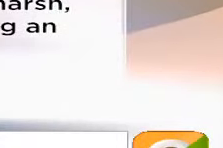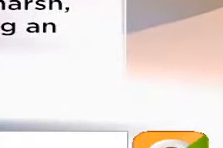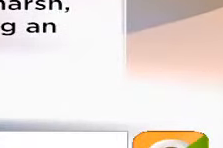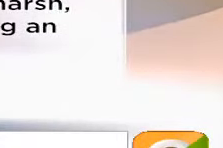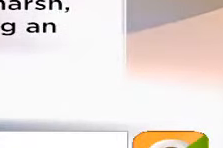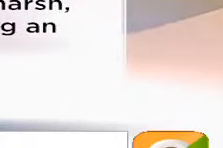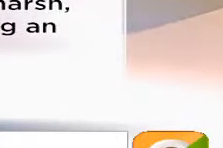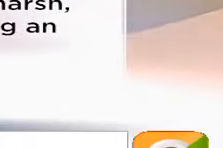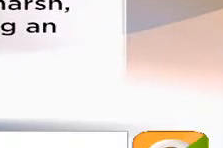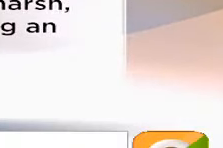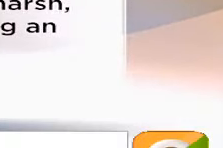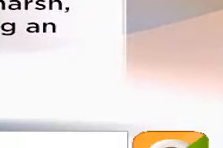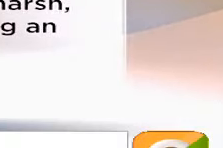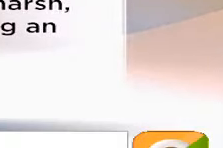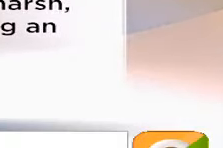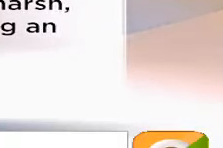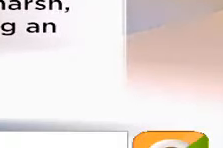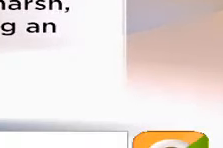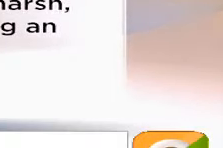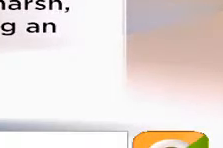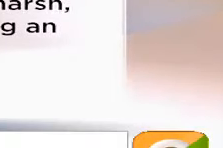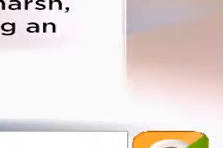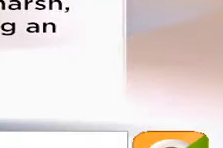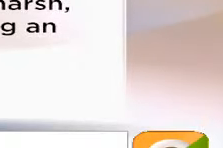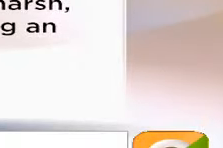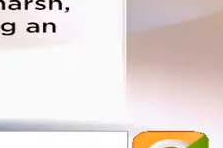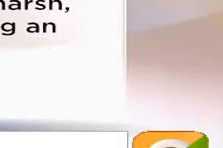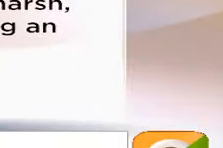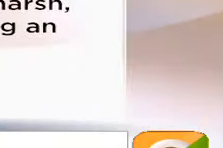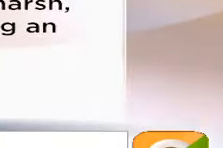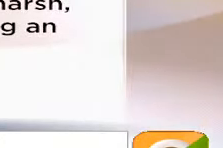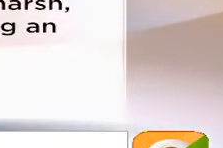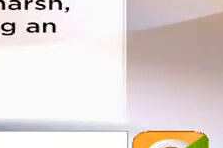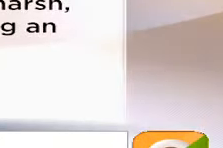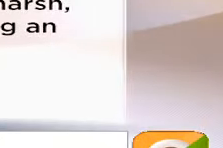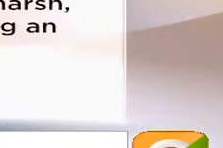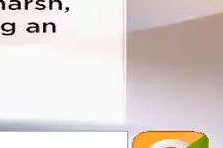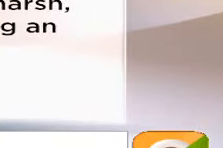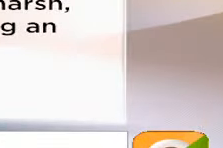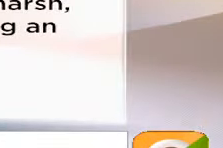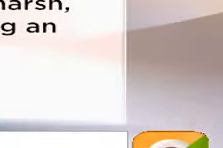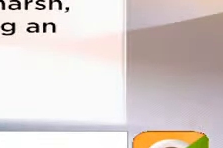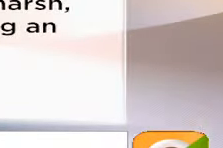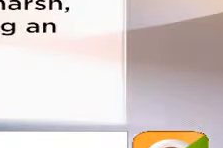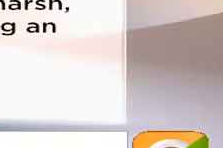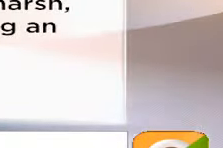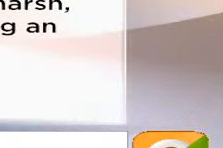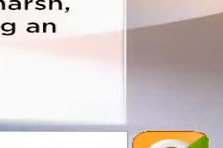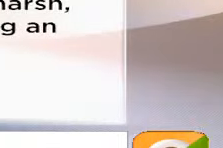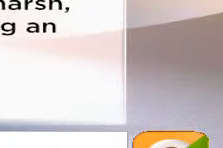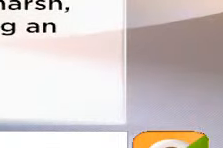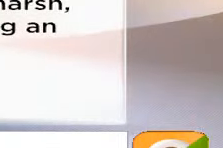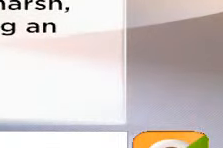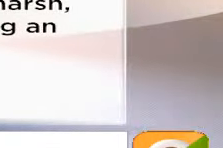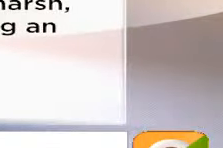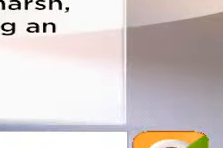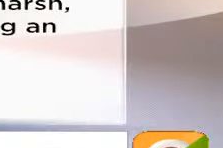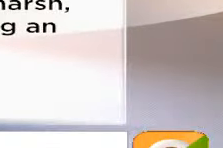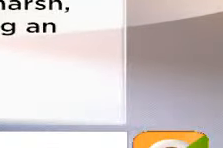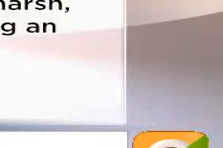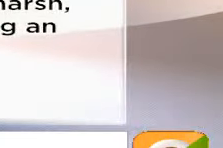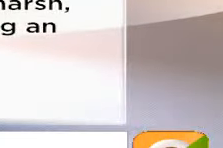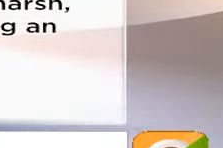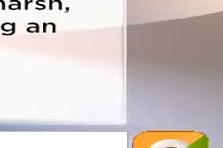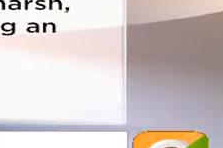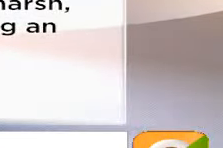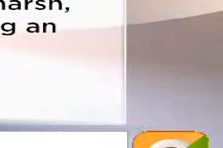the Kenyans, cacophonous, a word used by Kabando wa Kabando, means involving or producing a harsh,